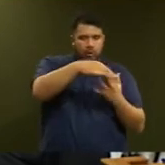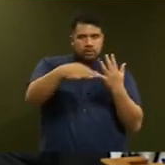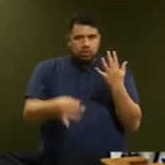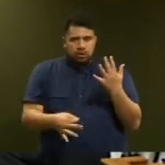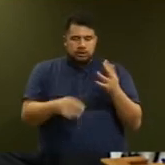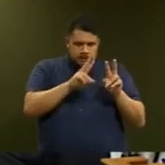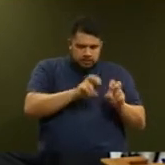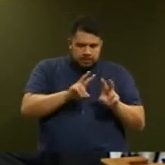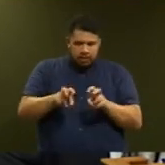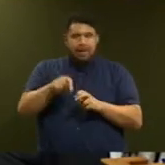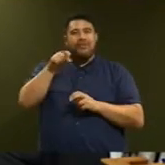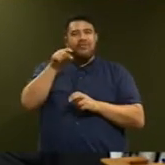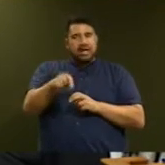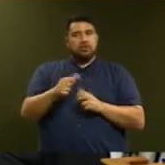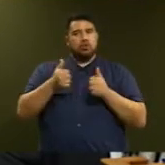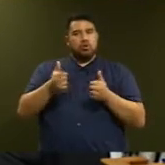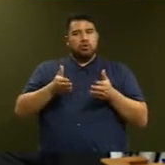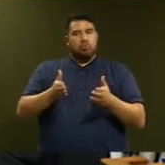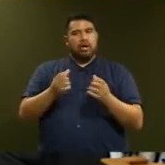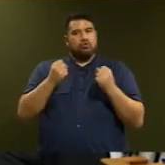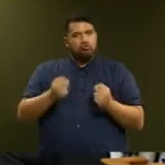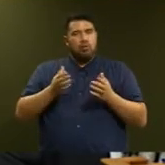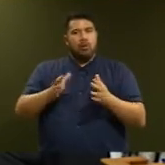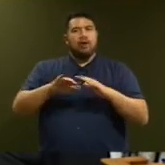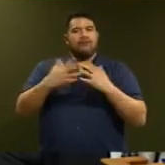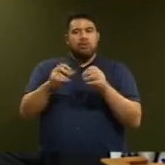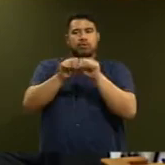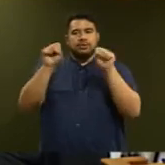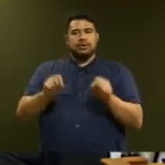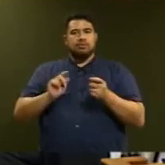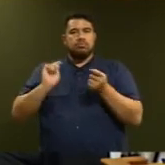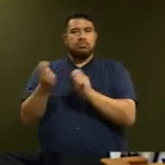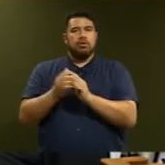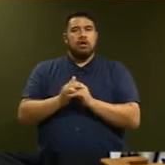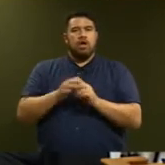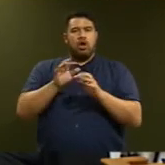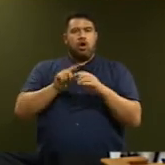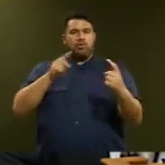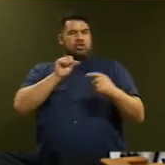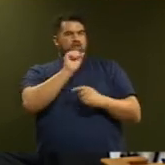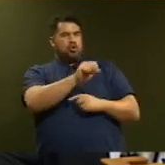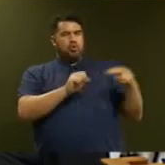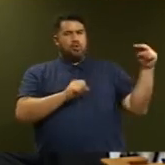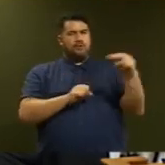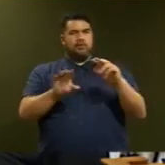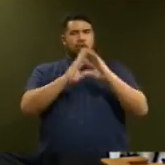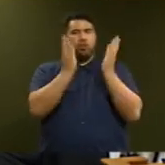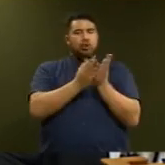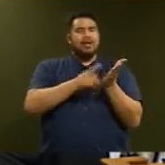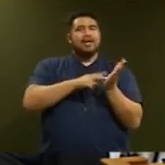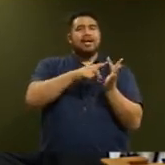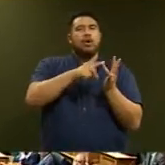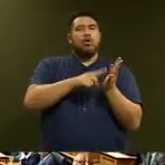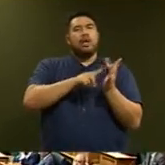sound judicial reform looks like. It's not coming along with a bigoted neoliberal view of the world and seeking to implant that upon everybody whether they want it or